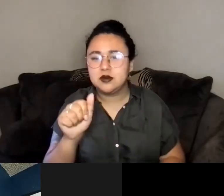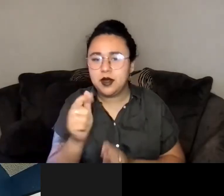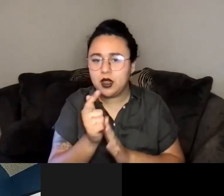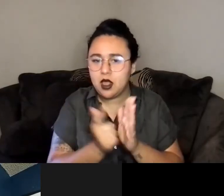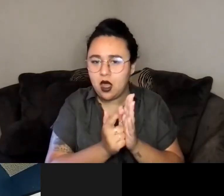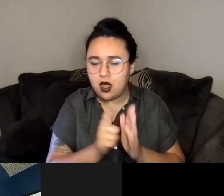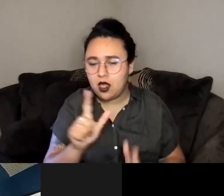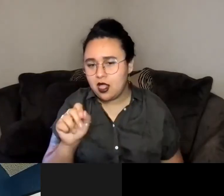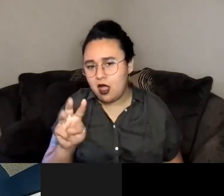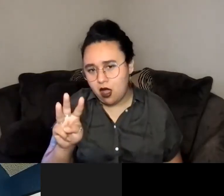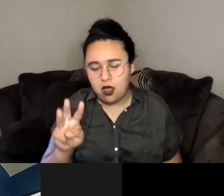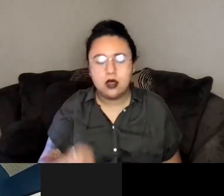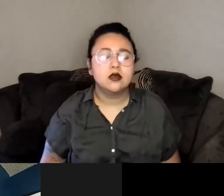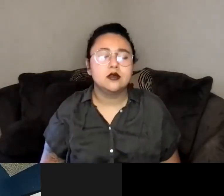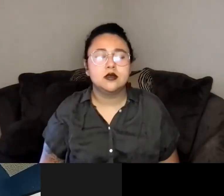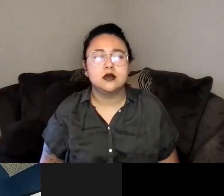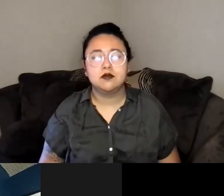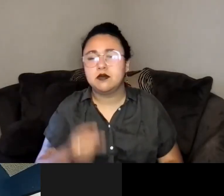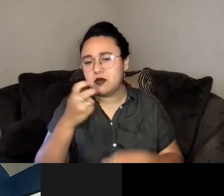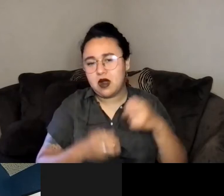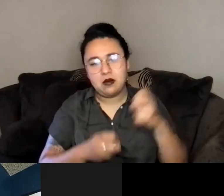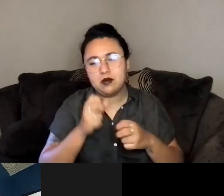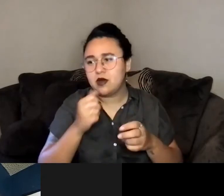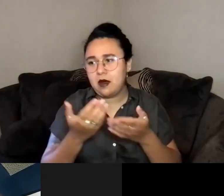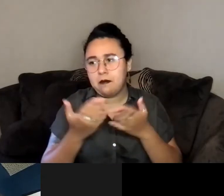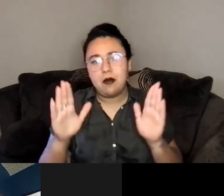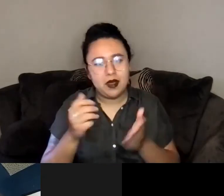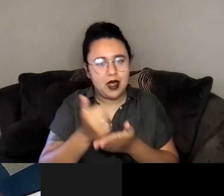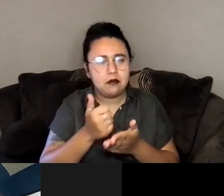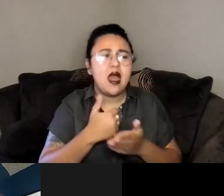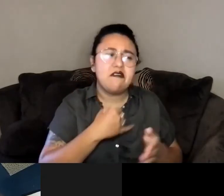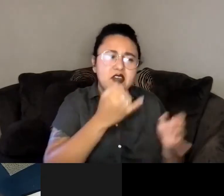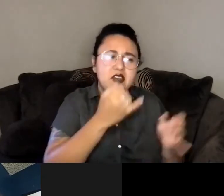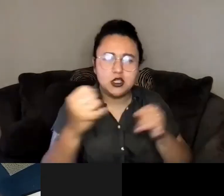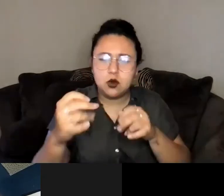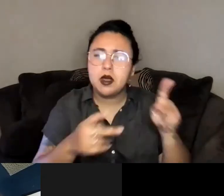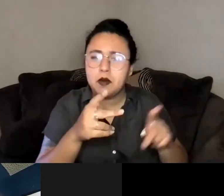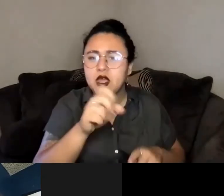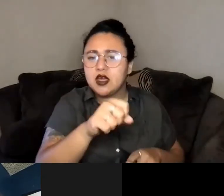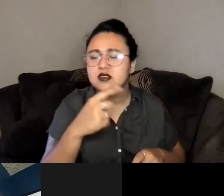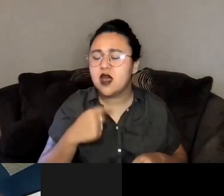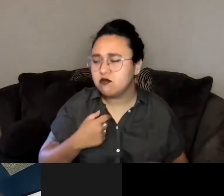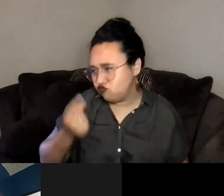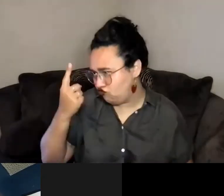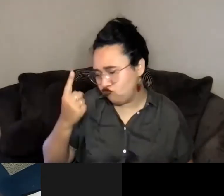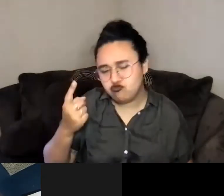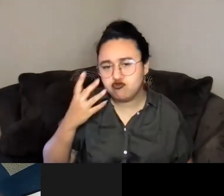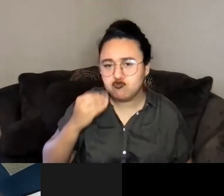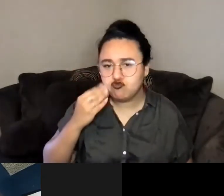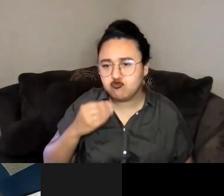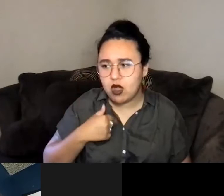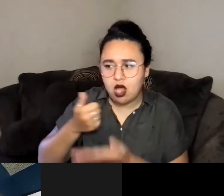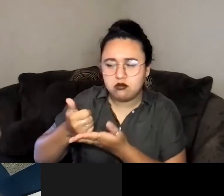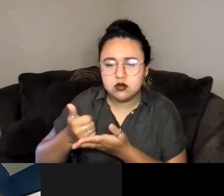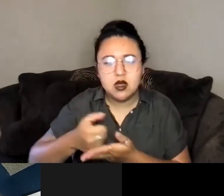But the problem has been that there hasn't been that public help. So there have been individual people behind the scenes saying, I really empathize, but no one's been willing